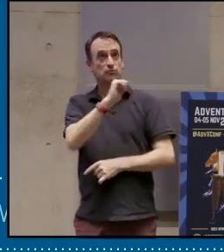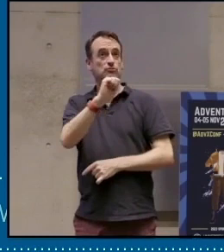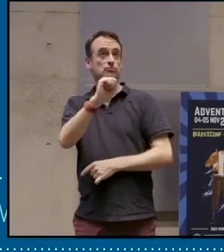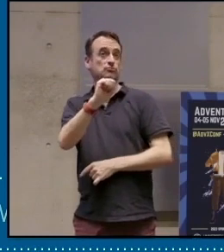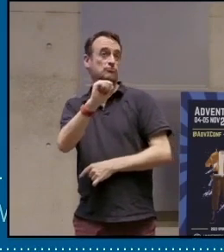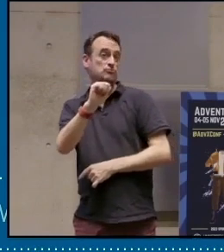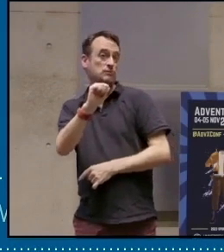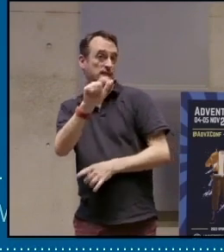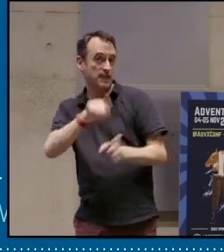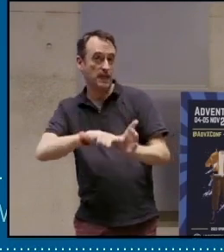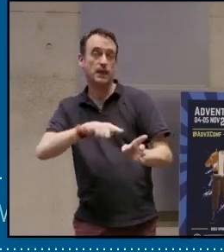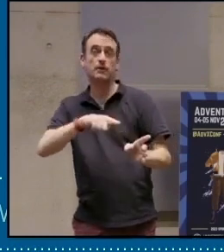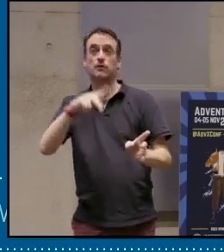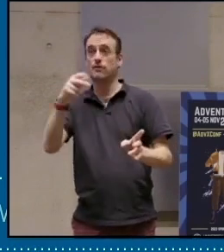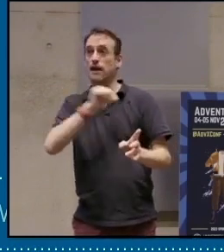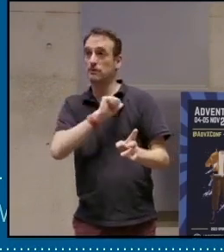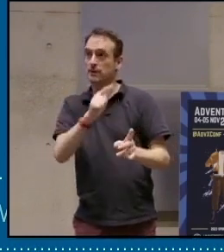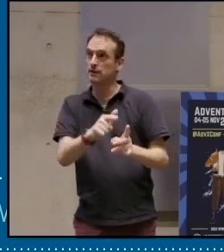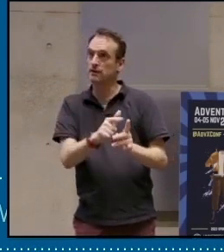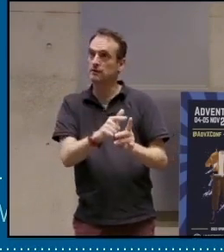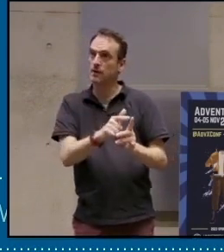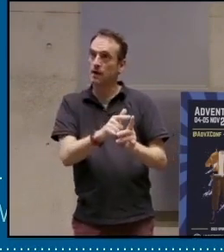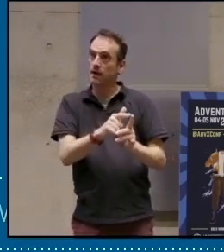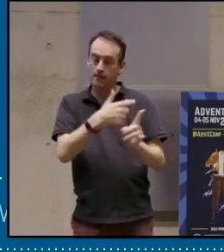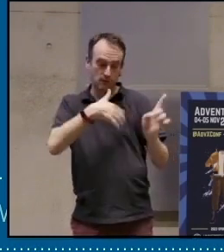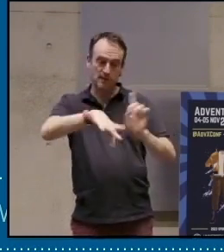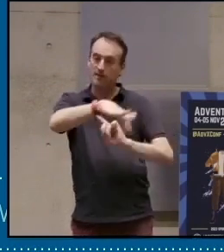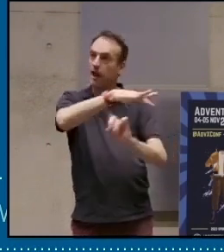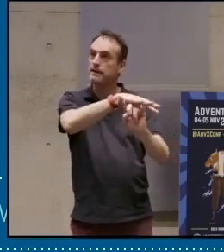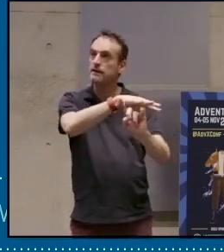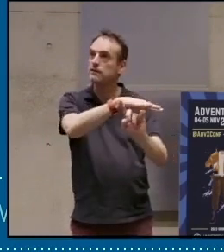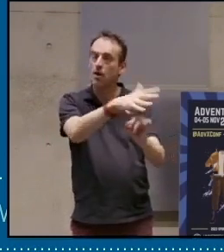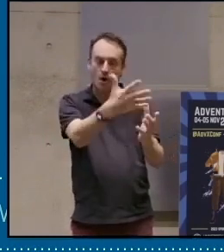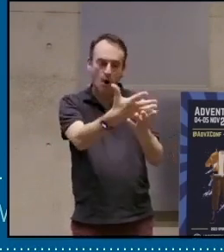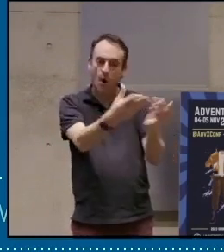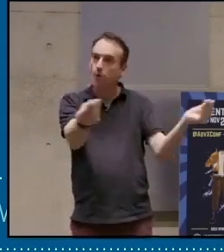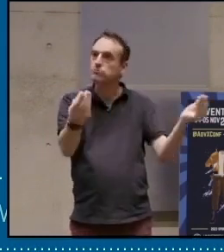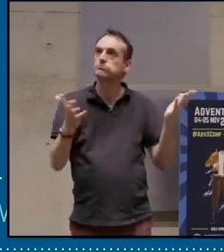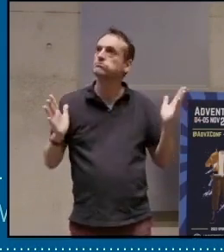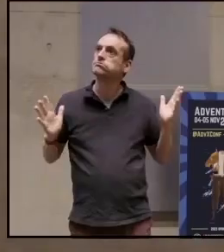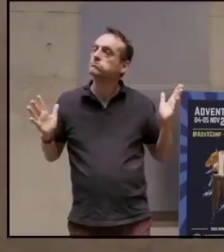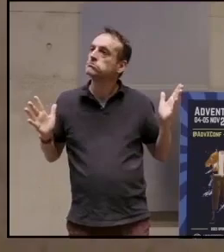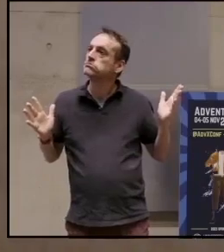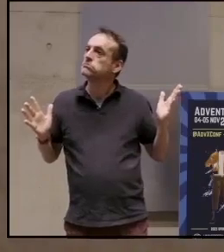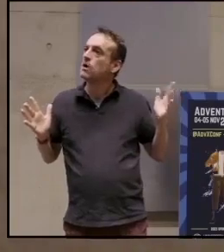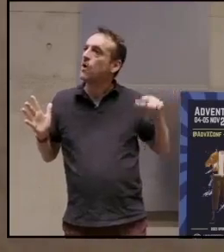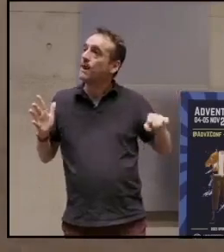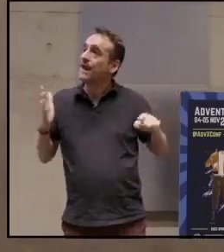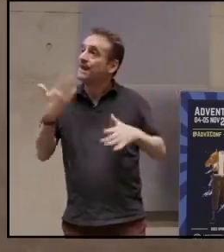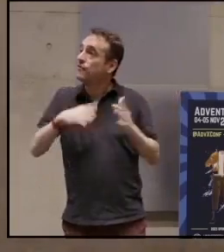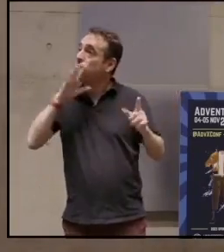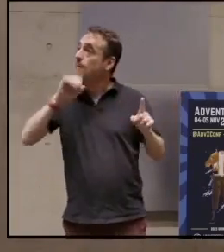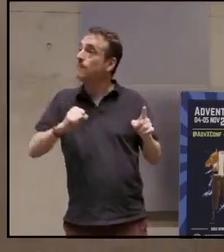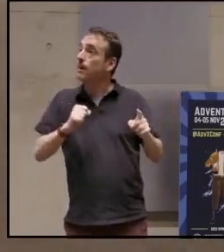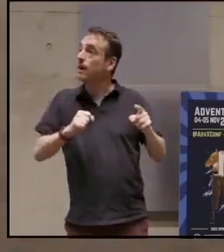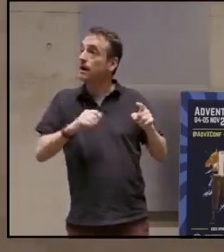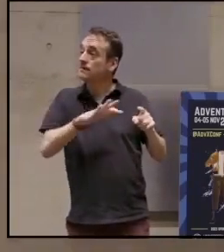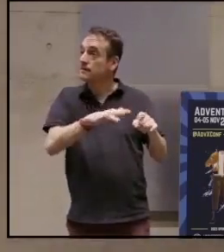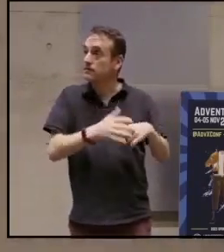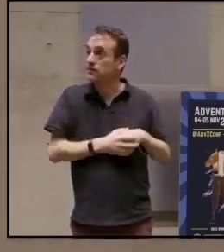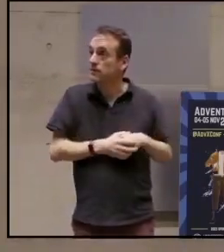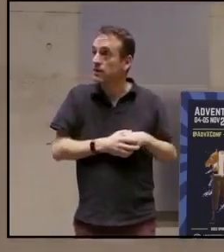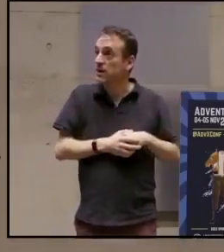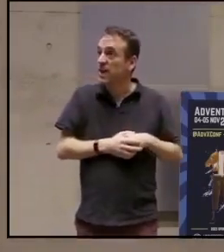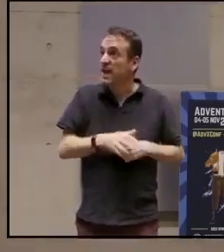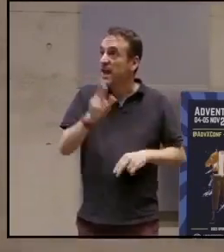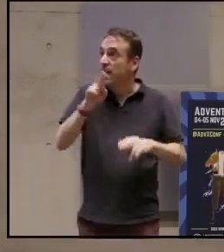societies having existed. This is true. These are normal societies full of people just like us. You don't even remember that they existed at all. You wouldn't even be able to place them on a